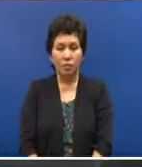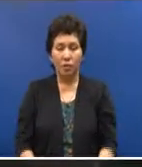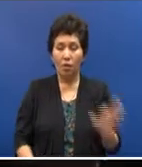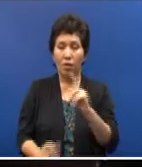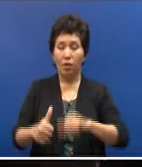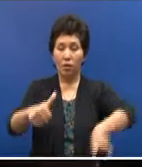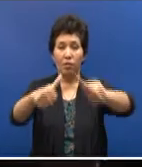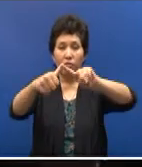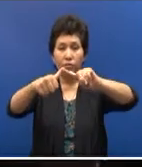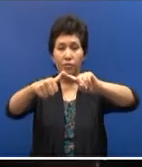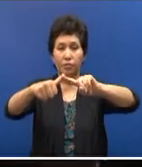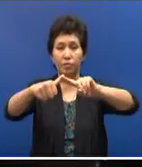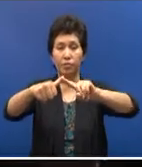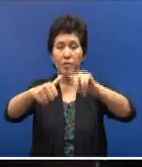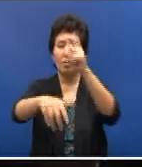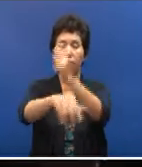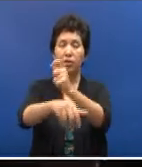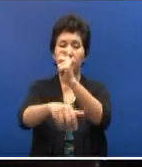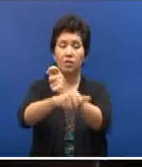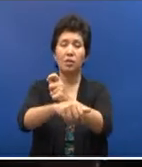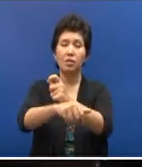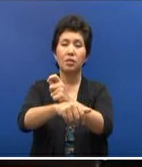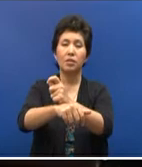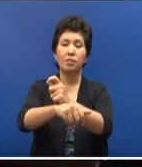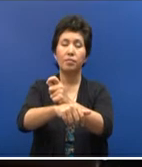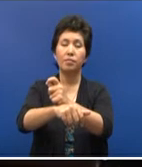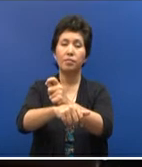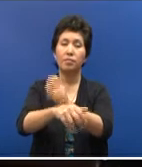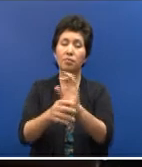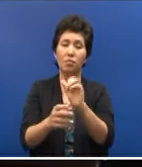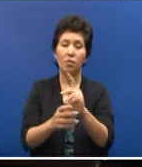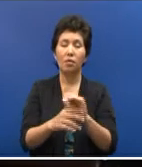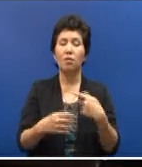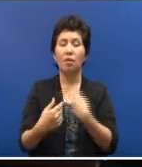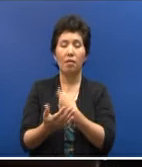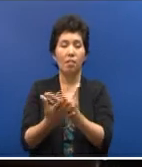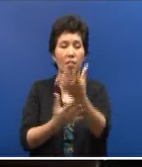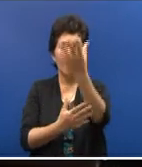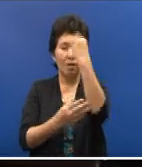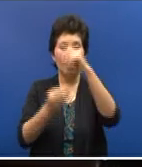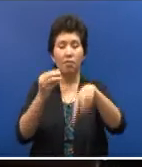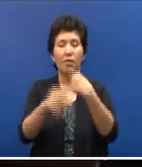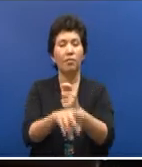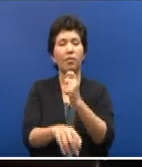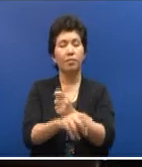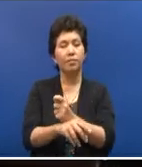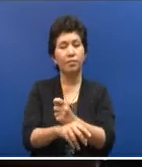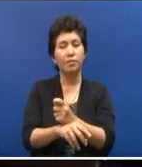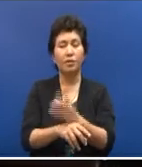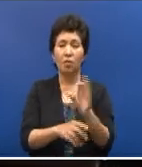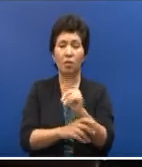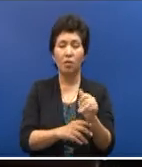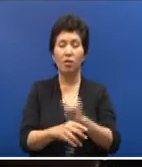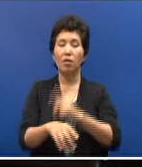Okay, the first one, functionalism. Okay, so we have learned about functionalism.